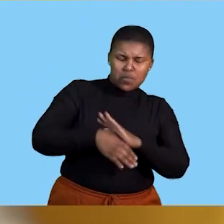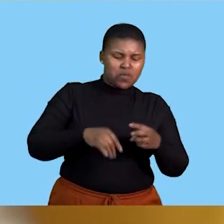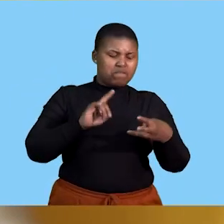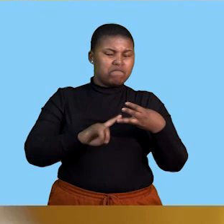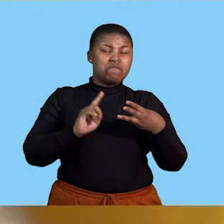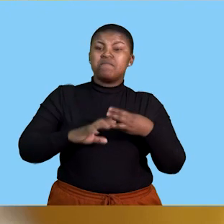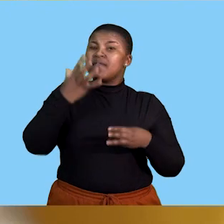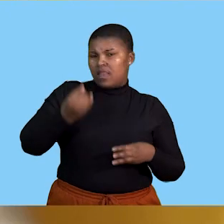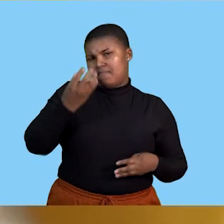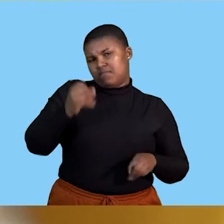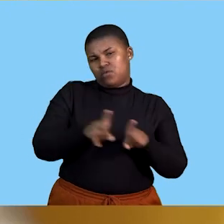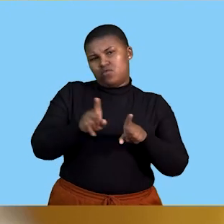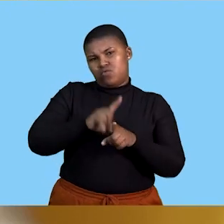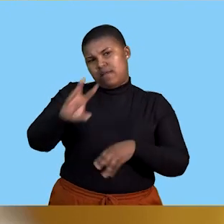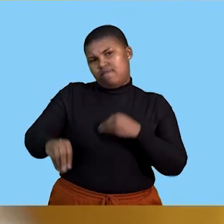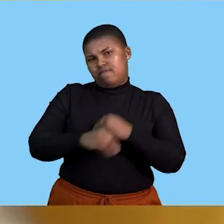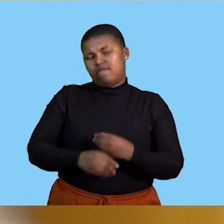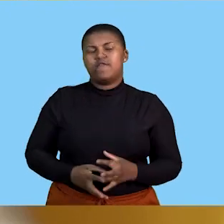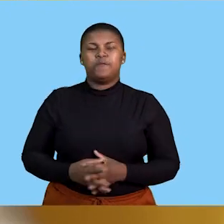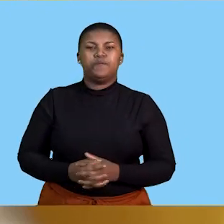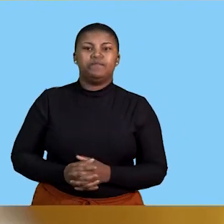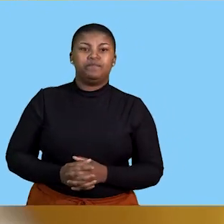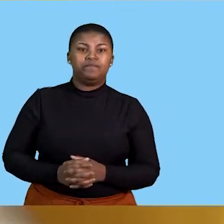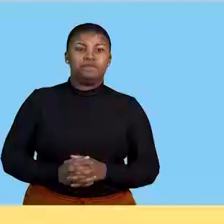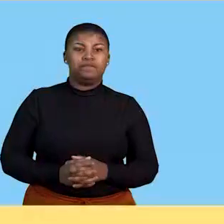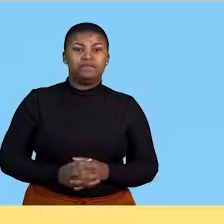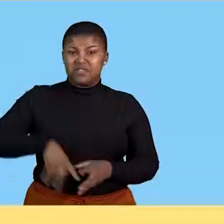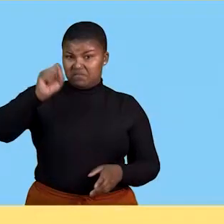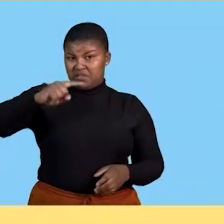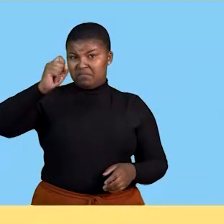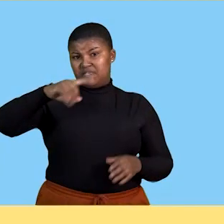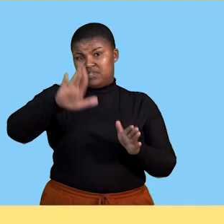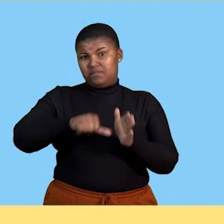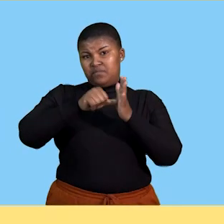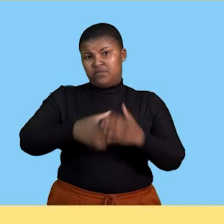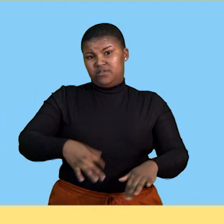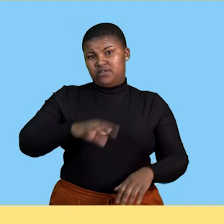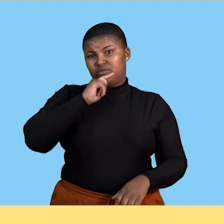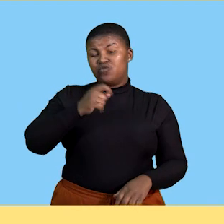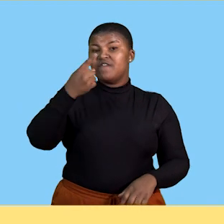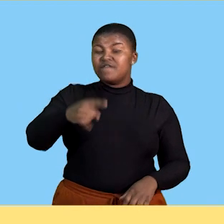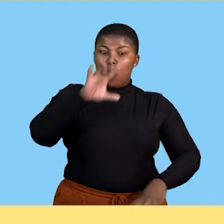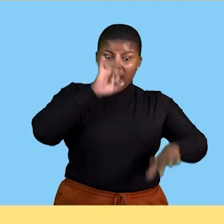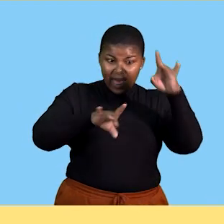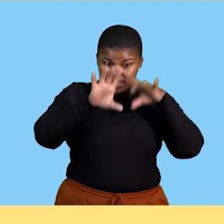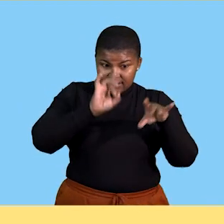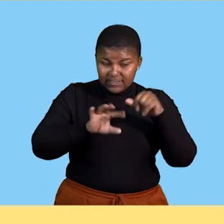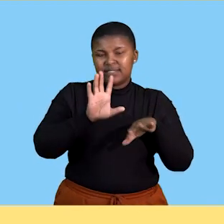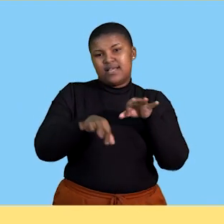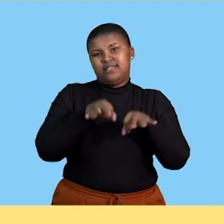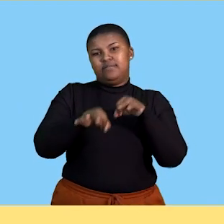and have the figures. That becomes key in your analysis and